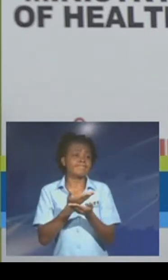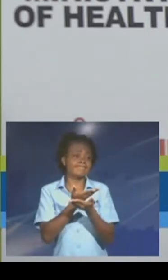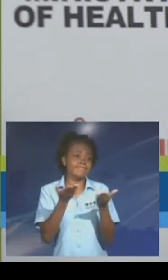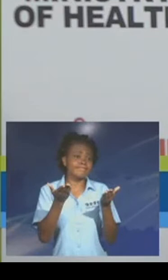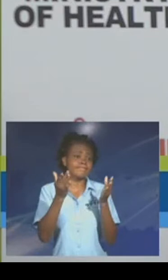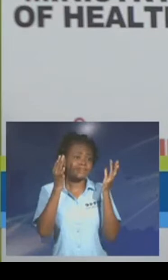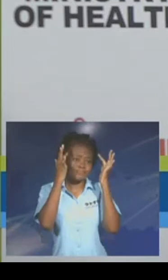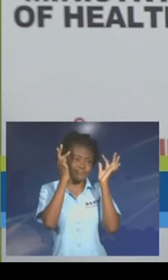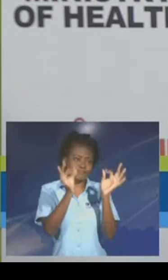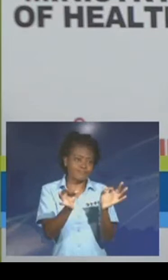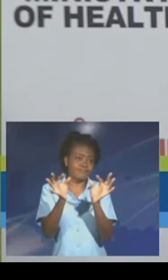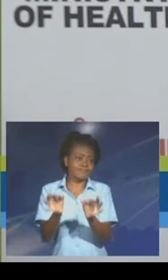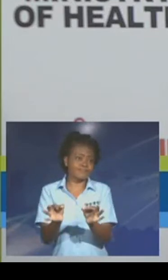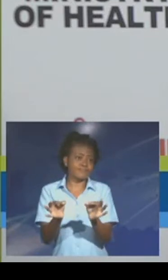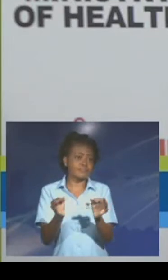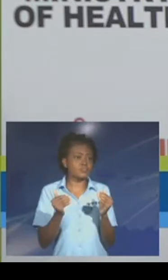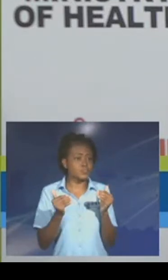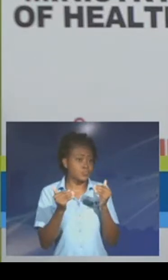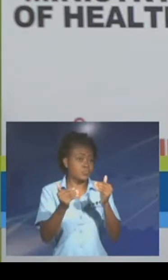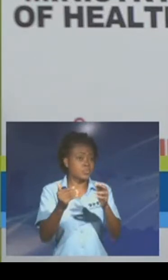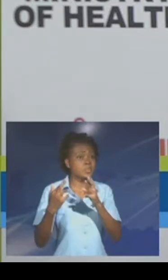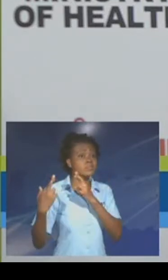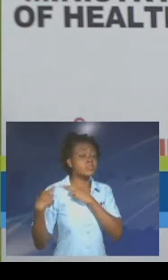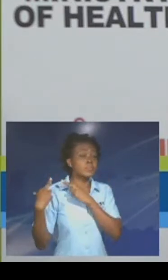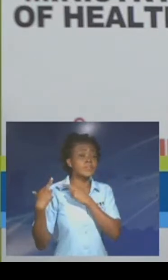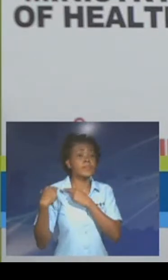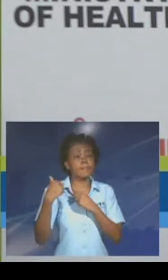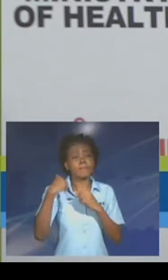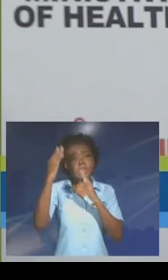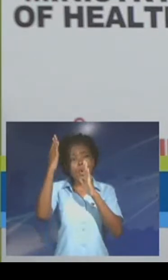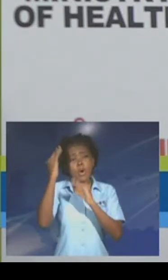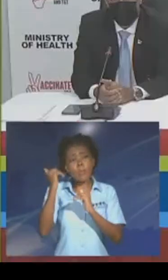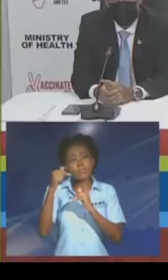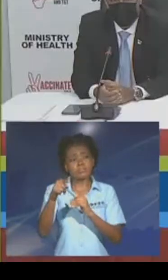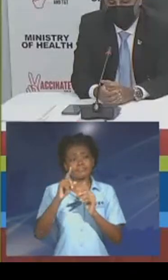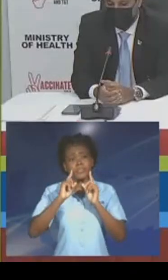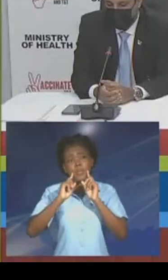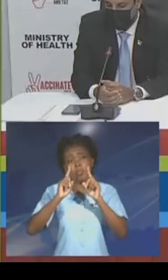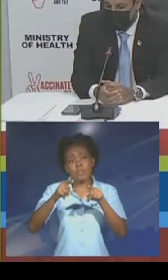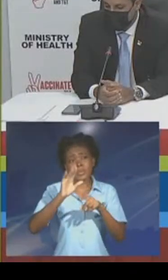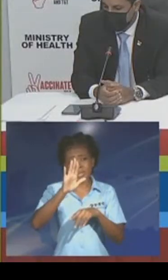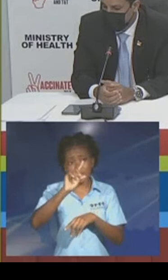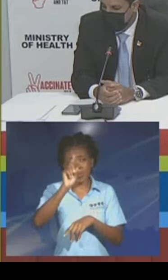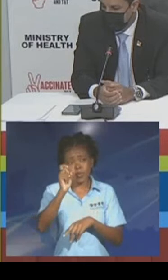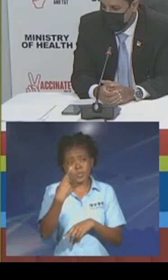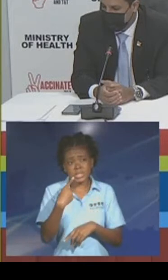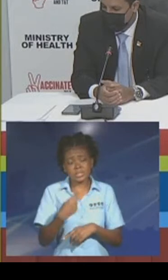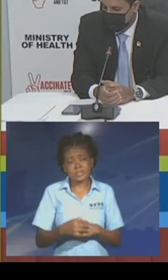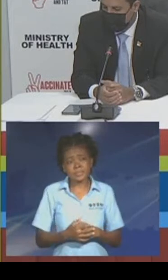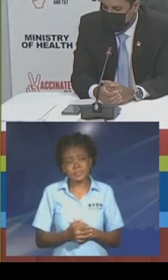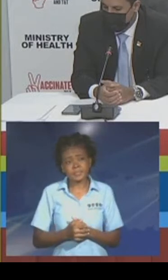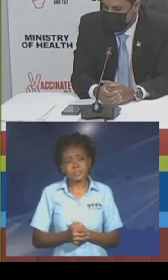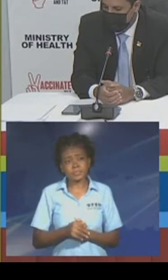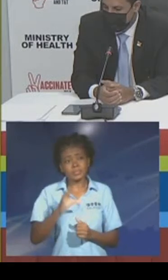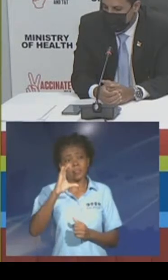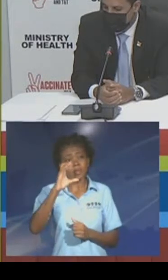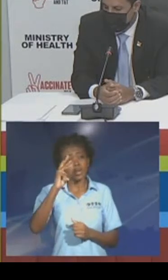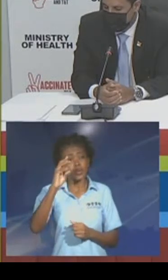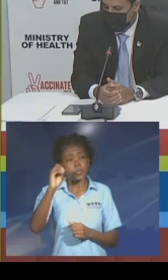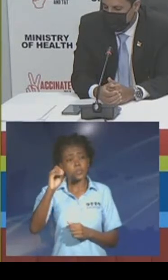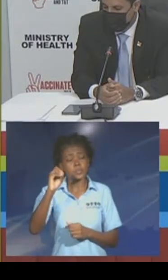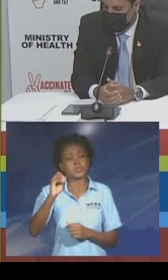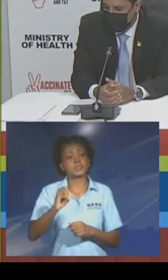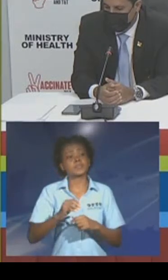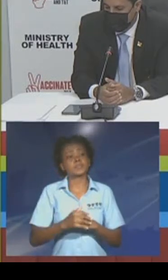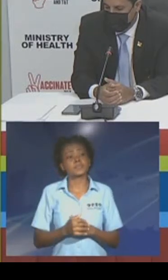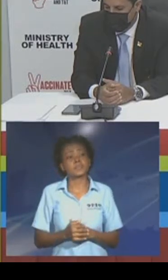that that answers that question again. Thank you very much, Alicia. So yeah, in terms of your detection, there was one